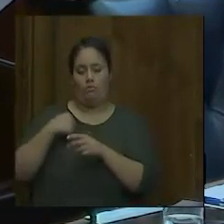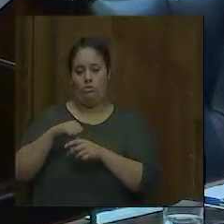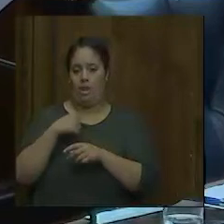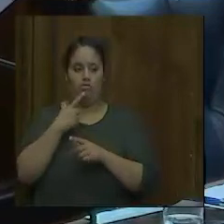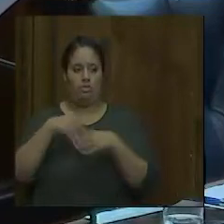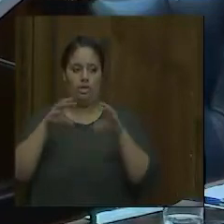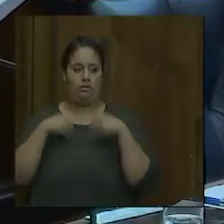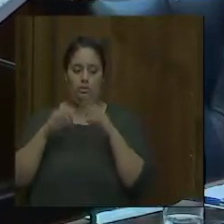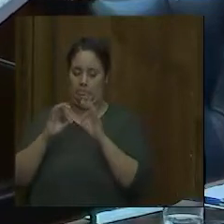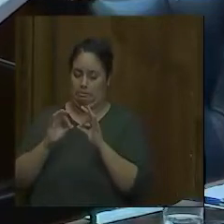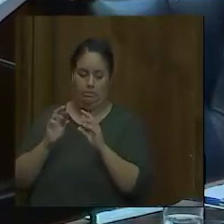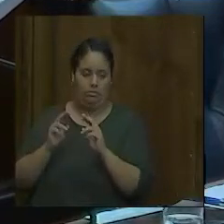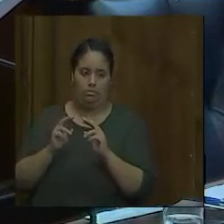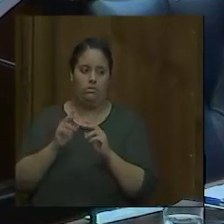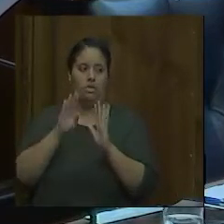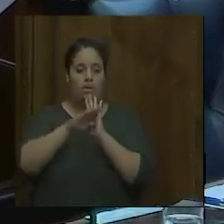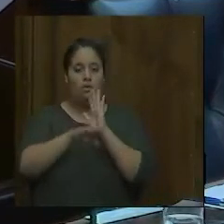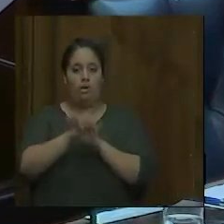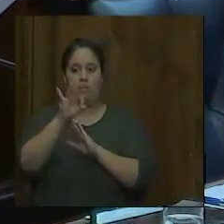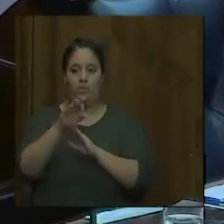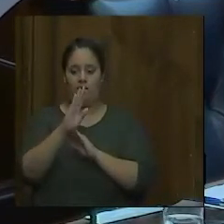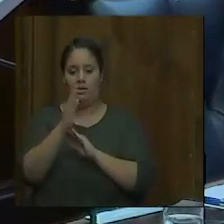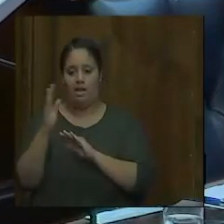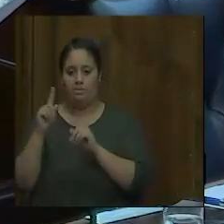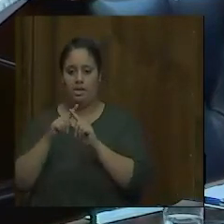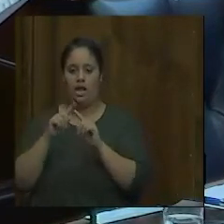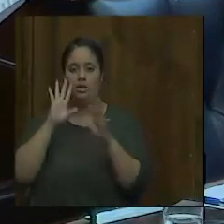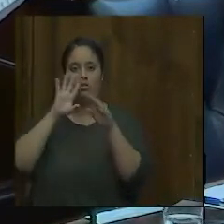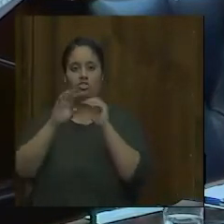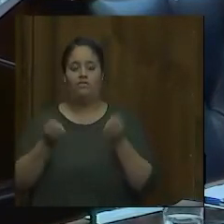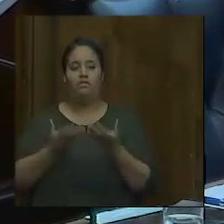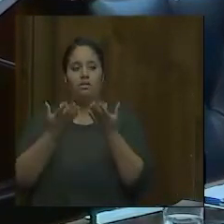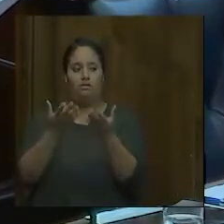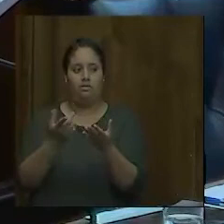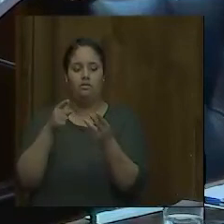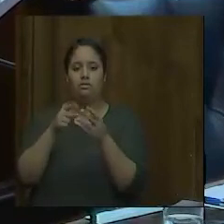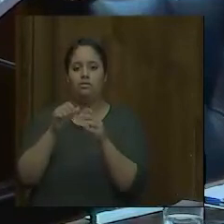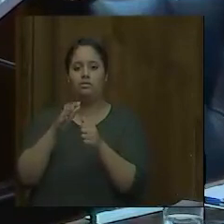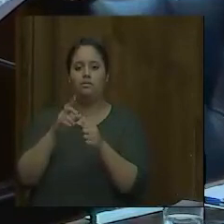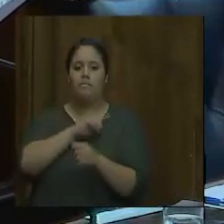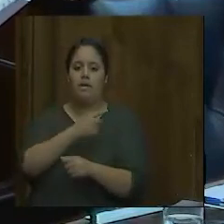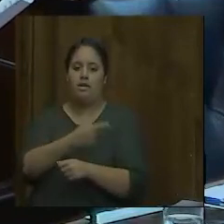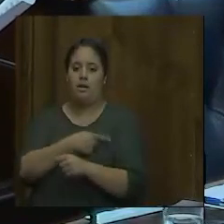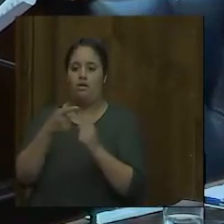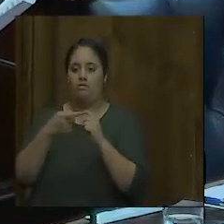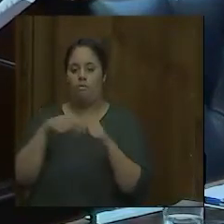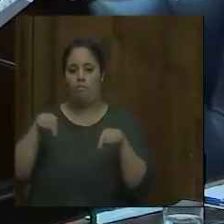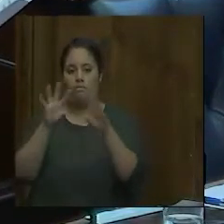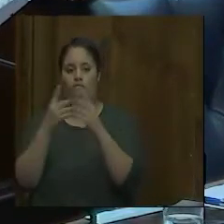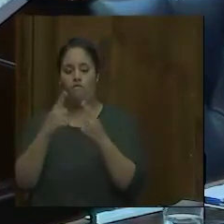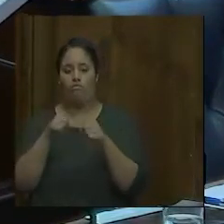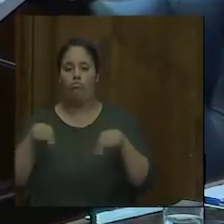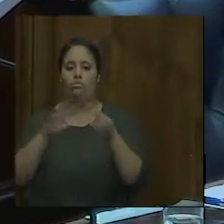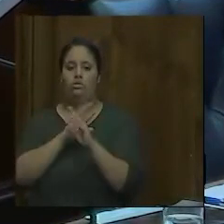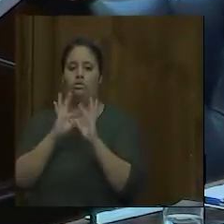unacceptable. Program 3, the library and achieve service, is a mandate of the department.